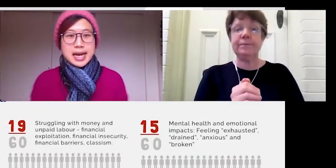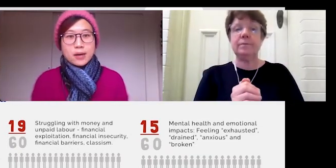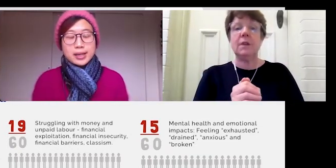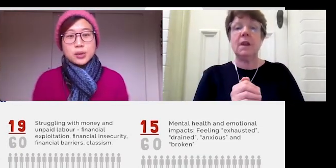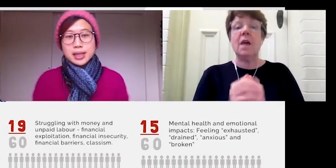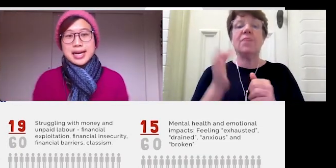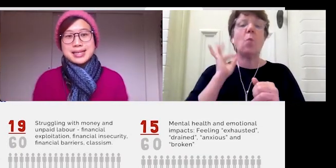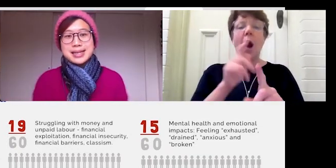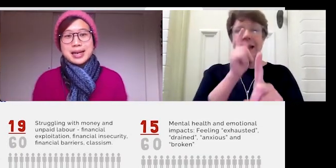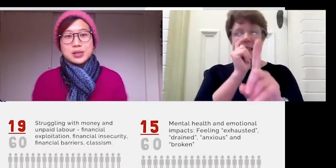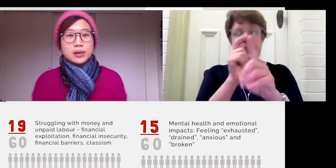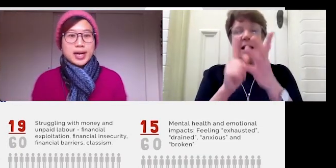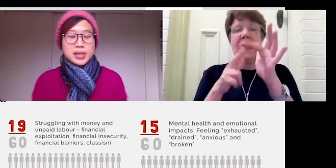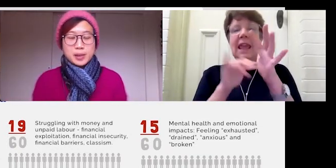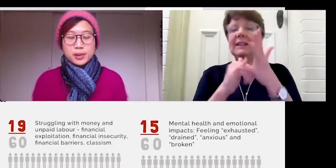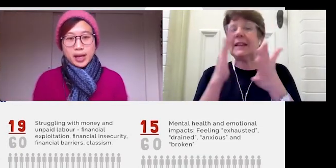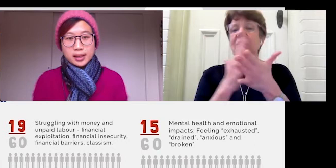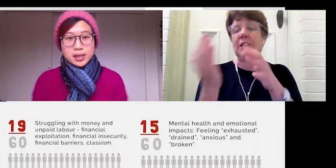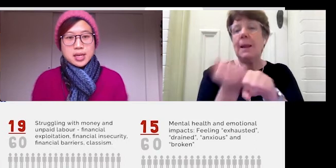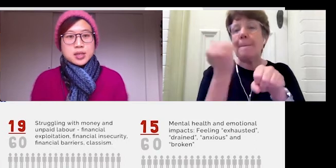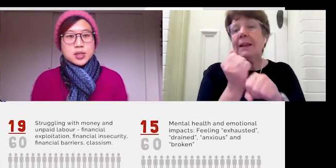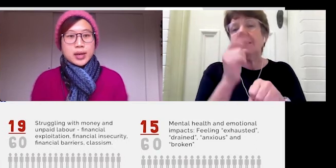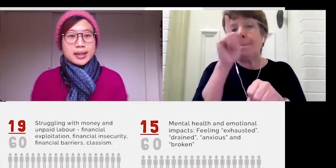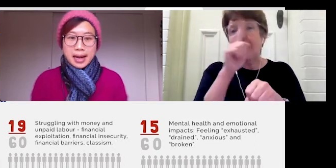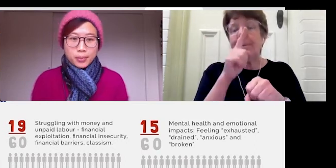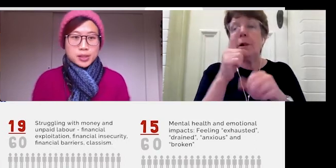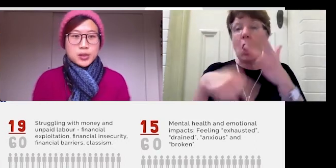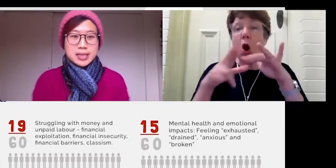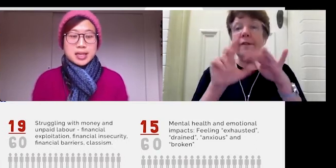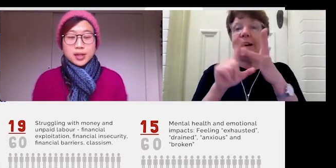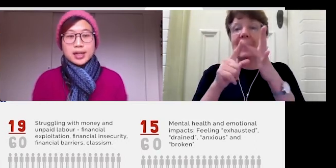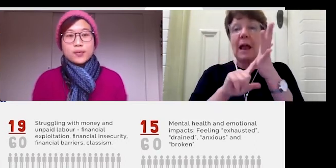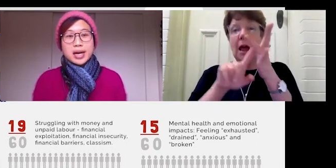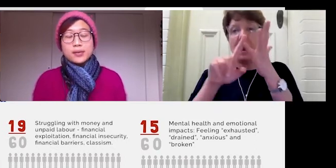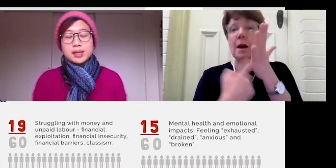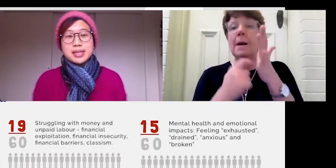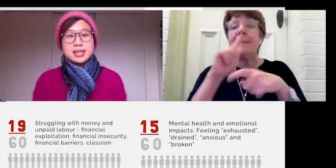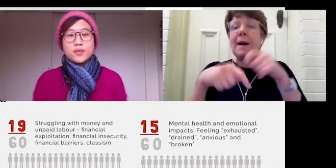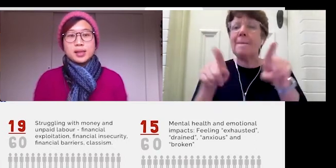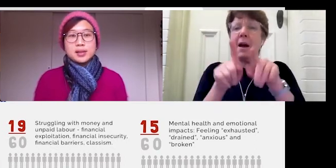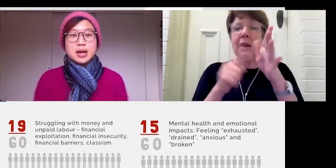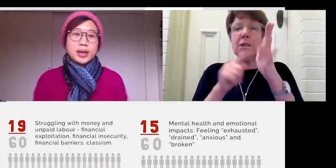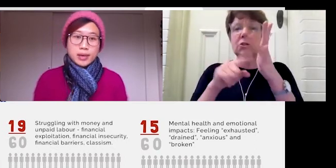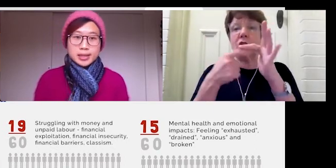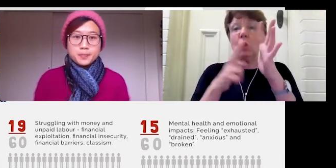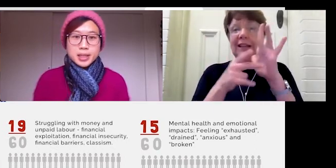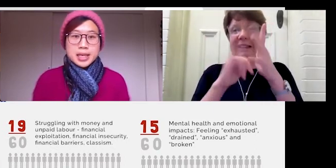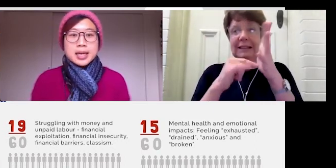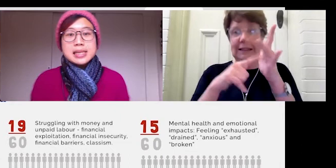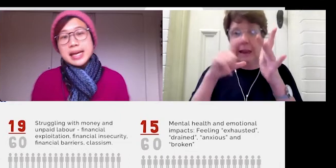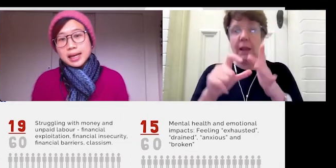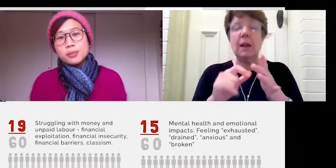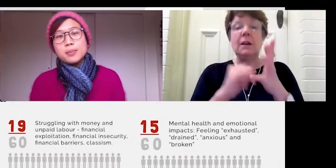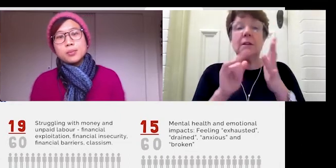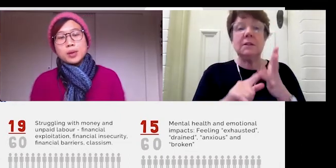lens and how it tokenizes and exotifies people of color. So in that box, you can see 34 out of the 60 figures are in red.